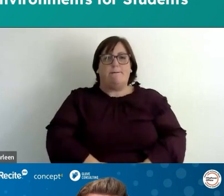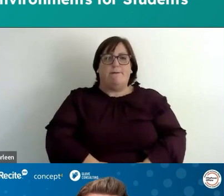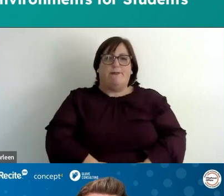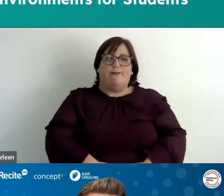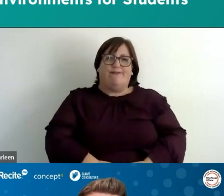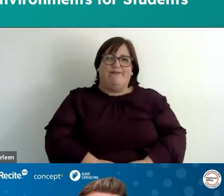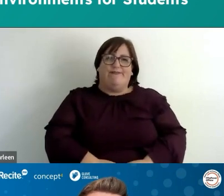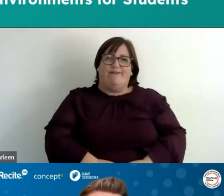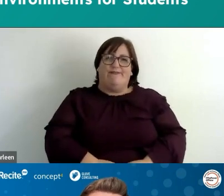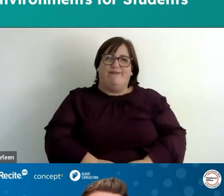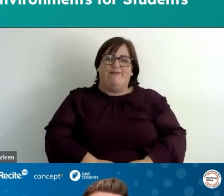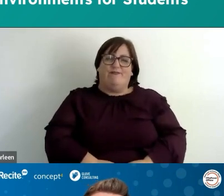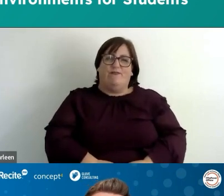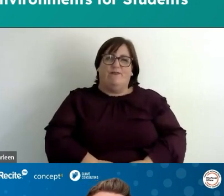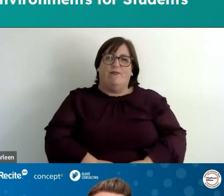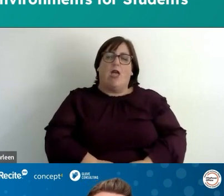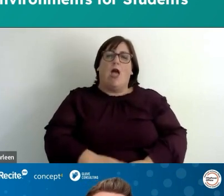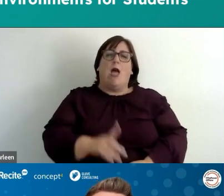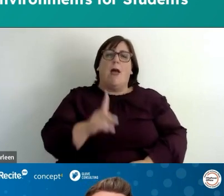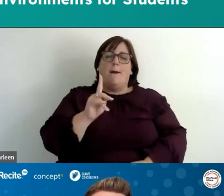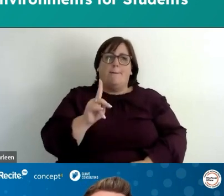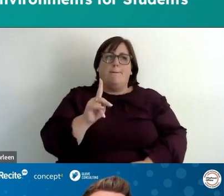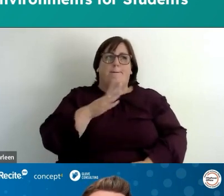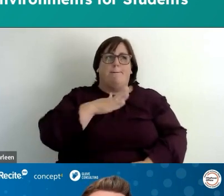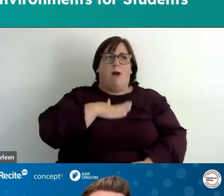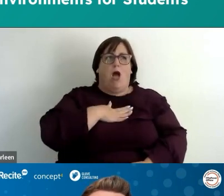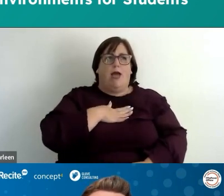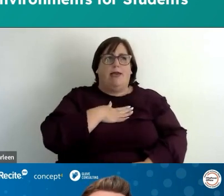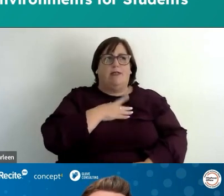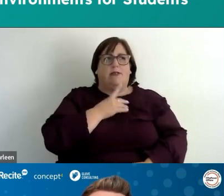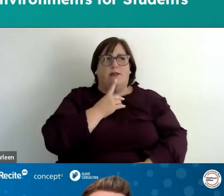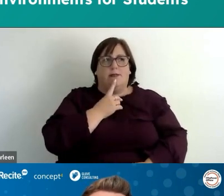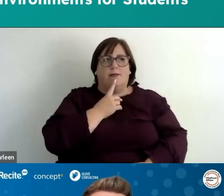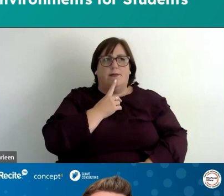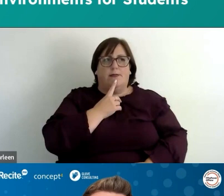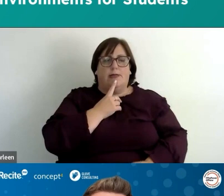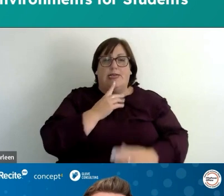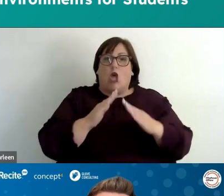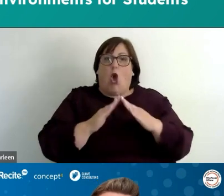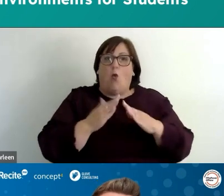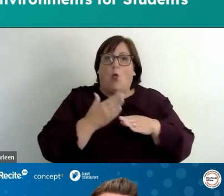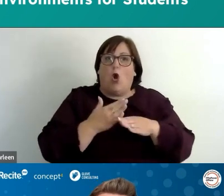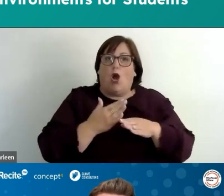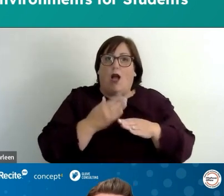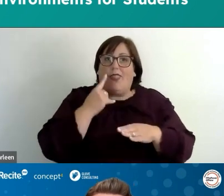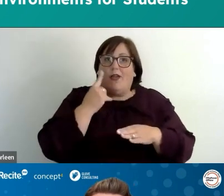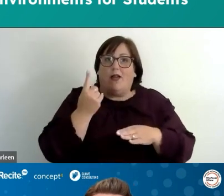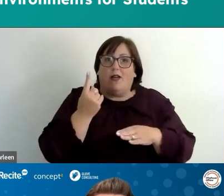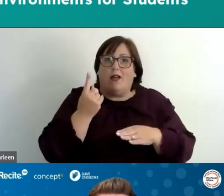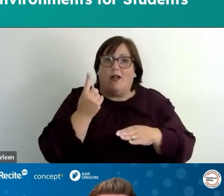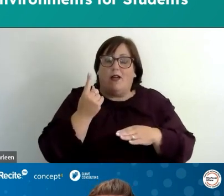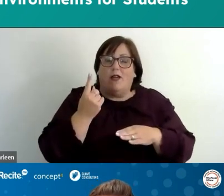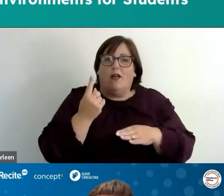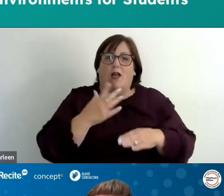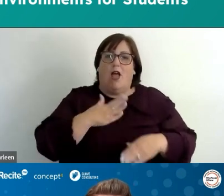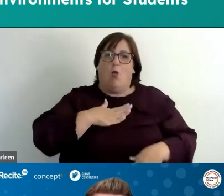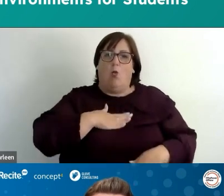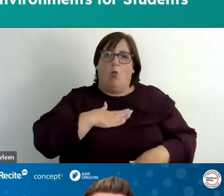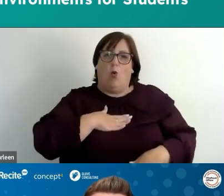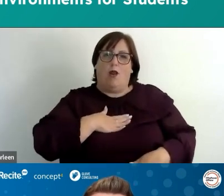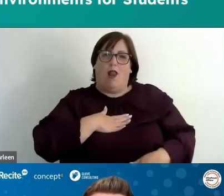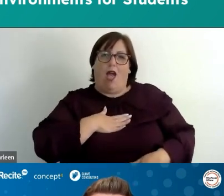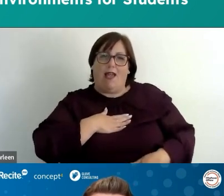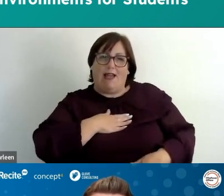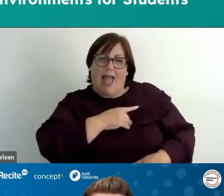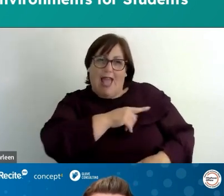John? And mine, rather than a bit of advice, is a bit of homework. What I'd like everyone to do is